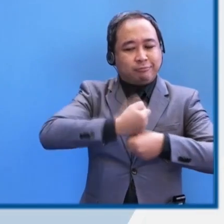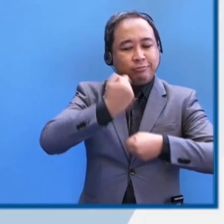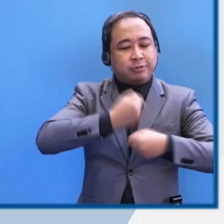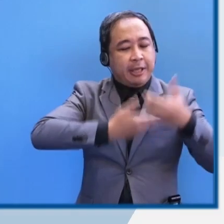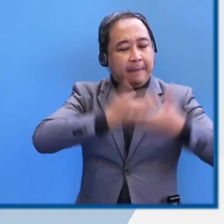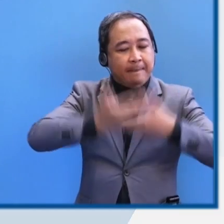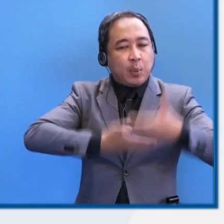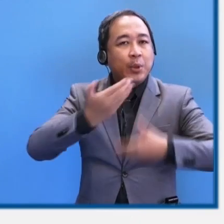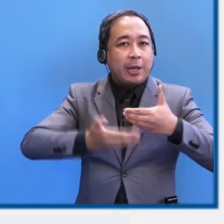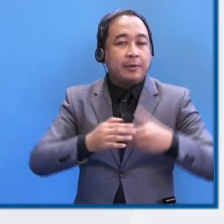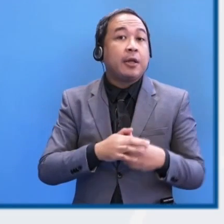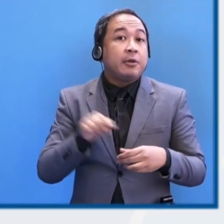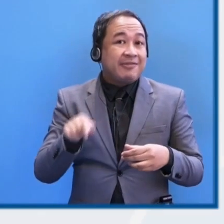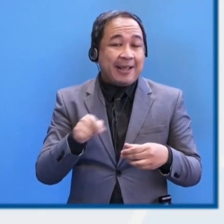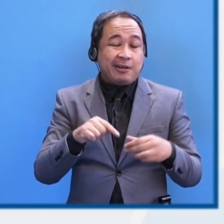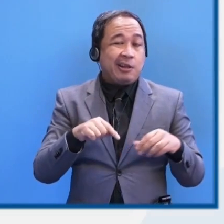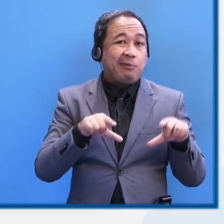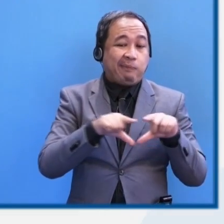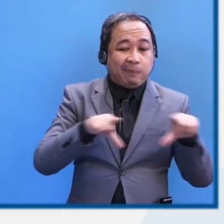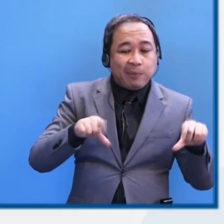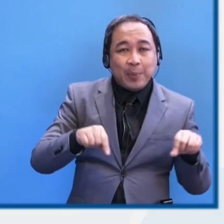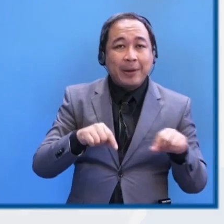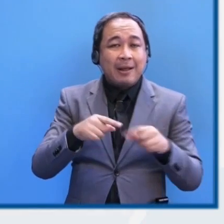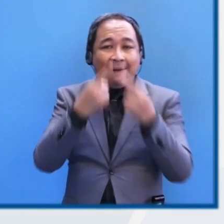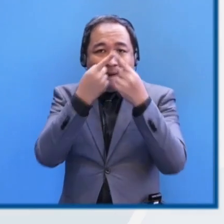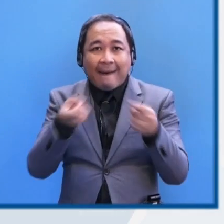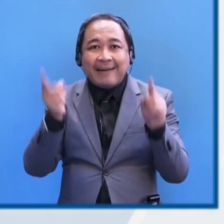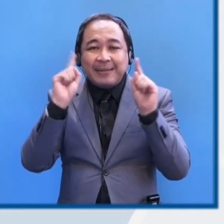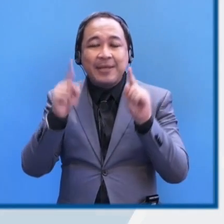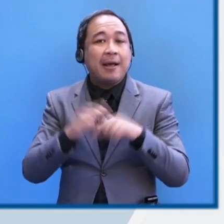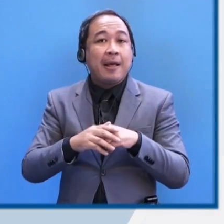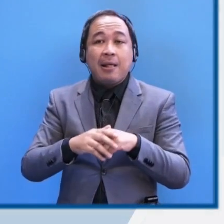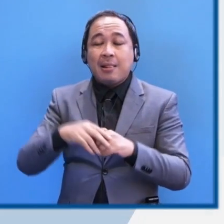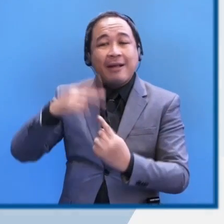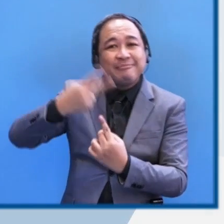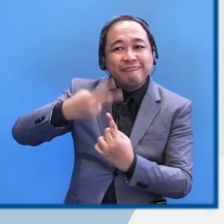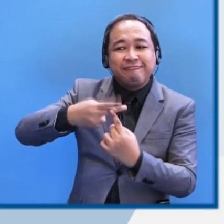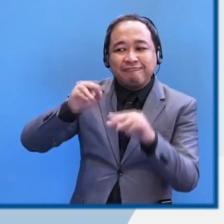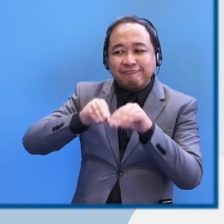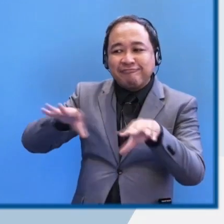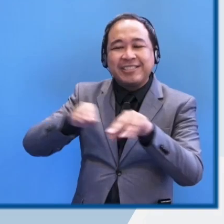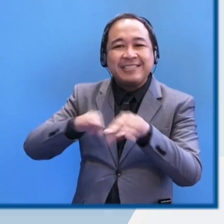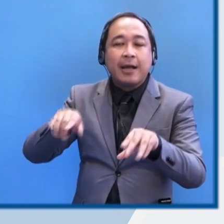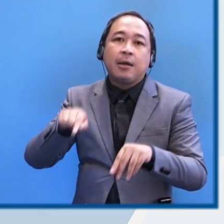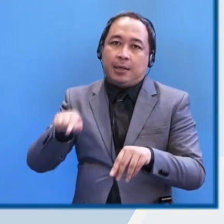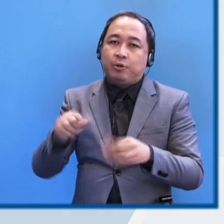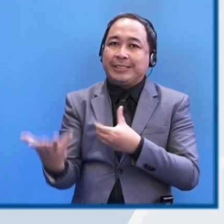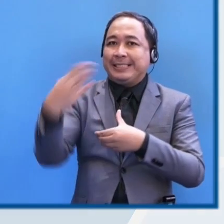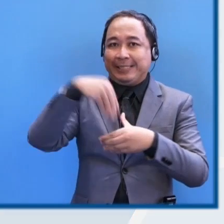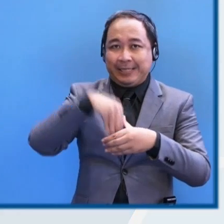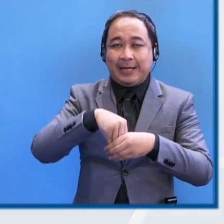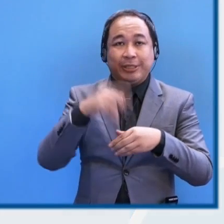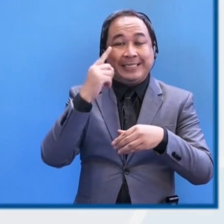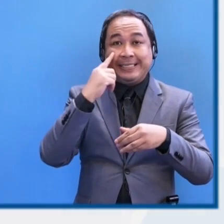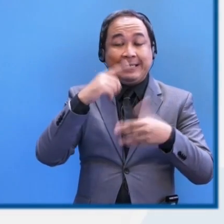institutions, the private sector, the academia, the media, what actually is called here pentahelix